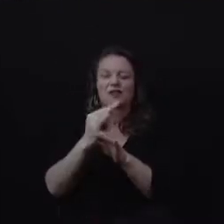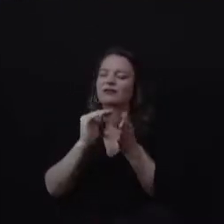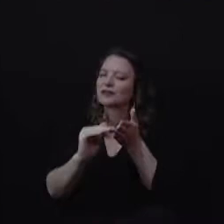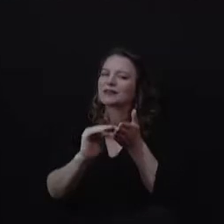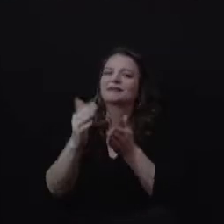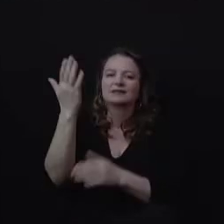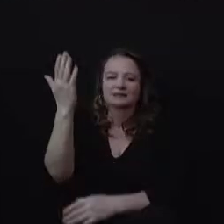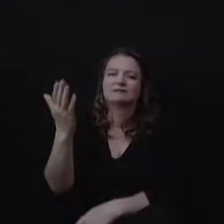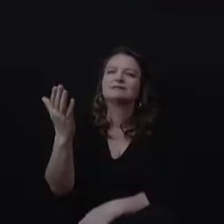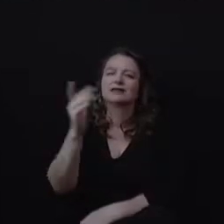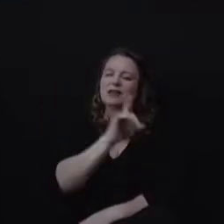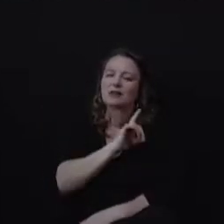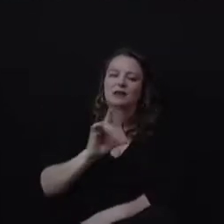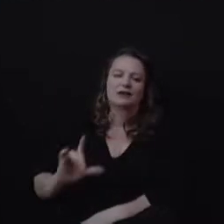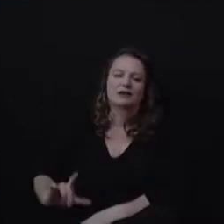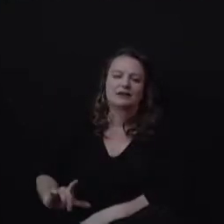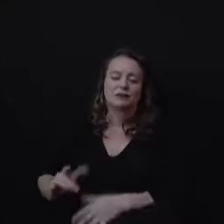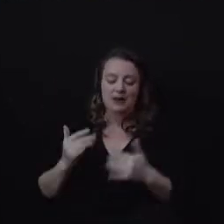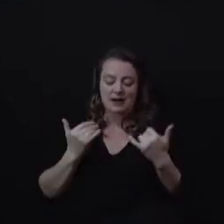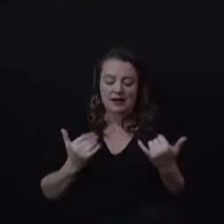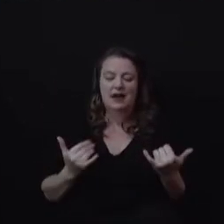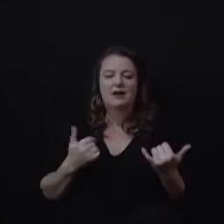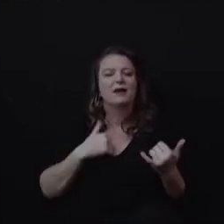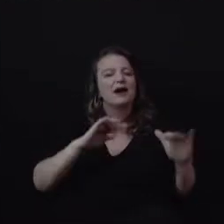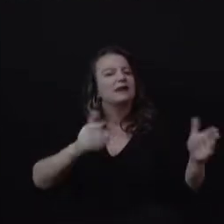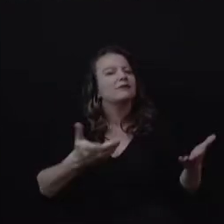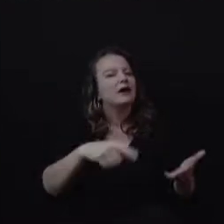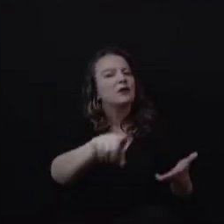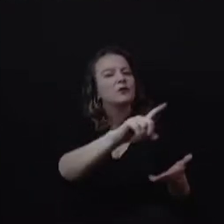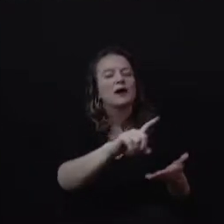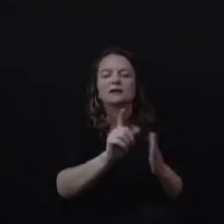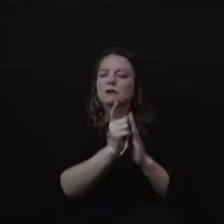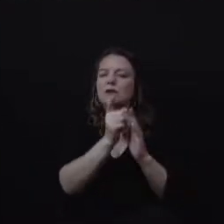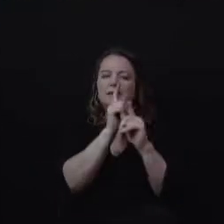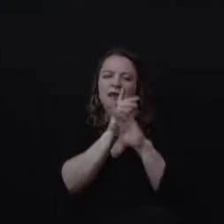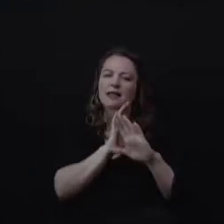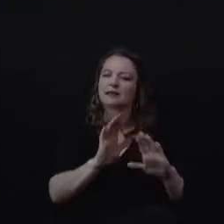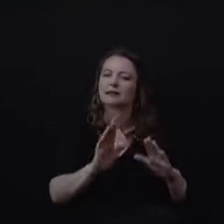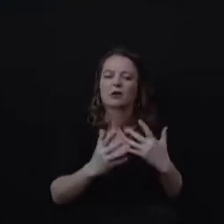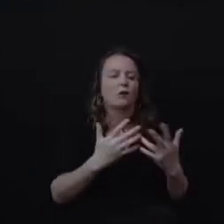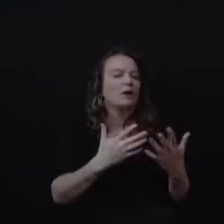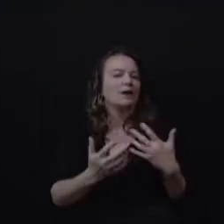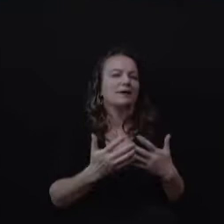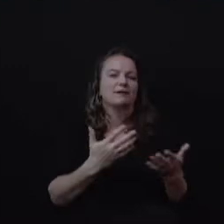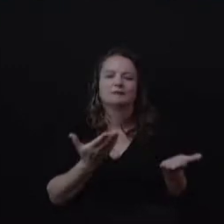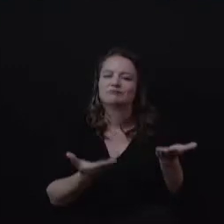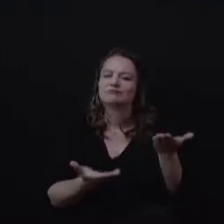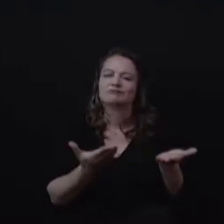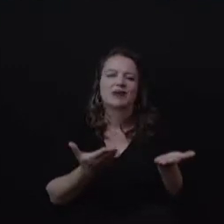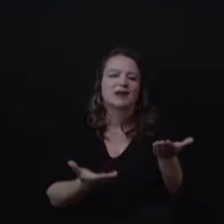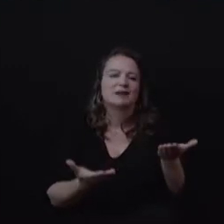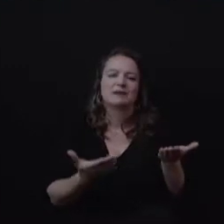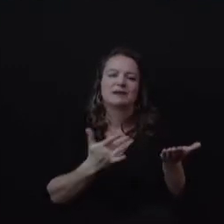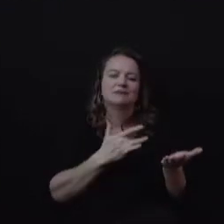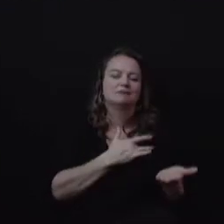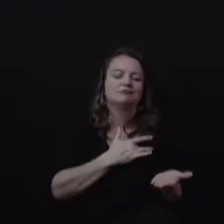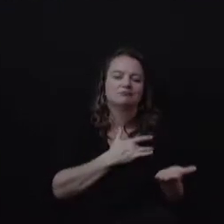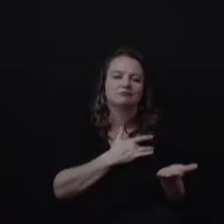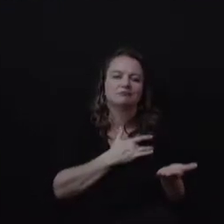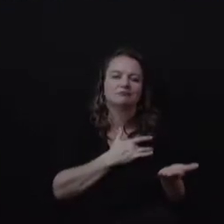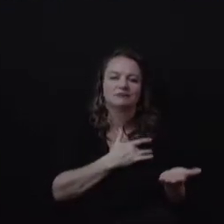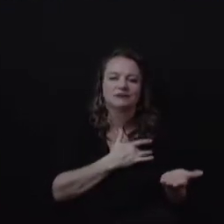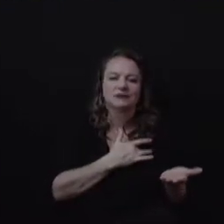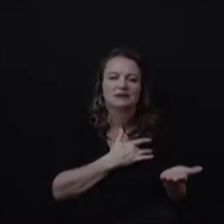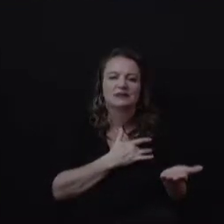Lord, right now I invite you in just a moment of silence, whatever there may be heavy upon your heart right now. The